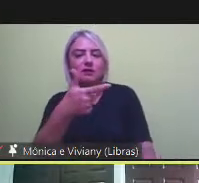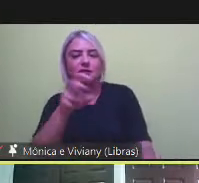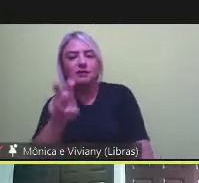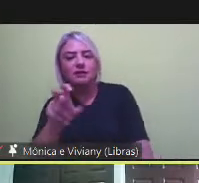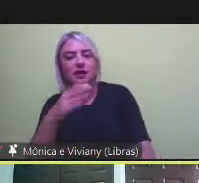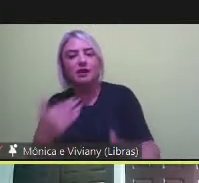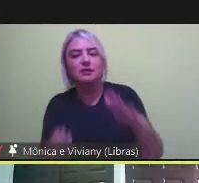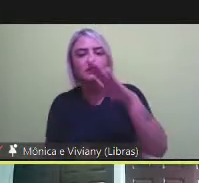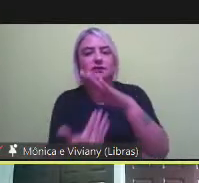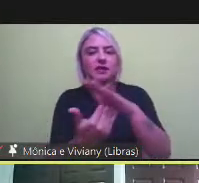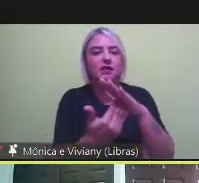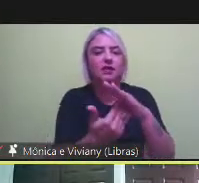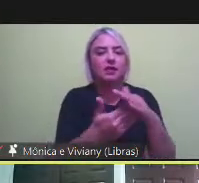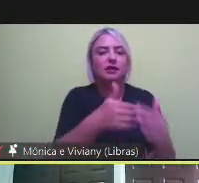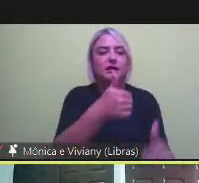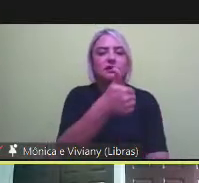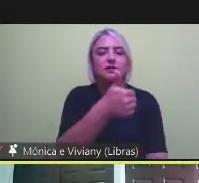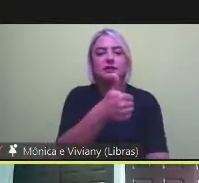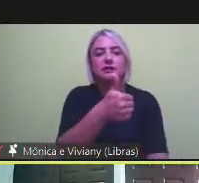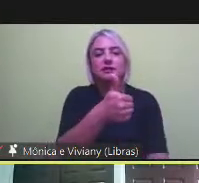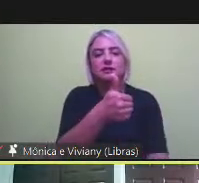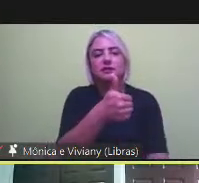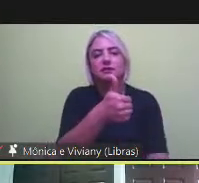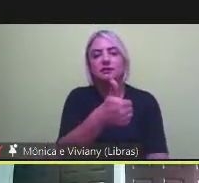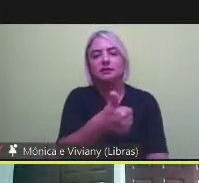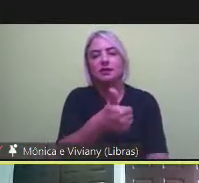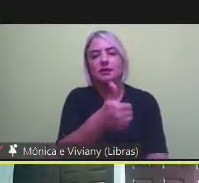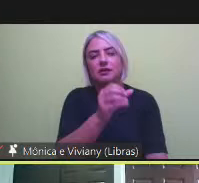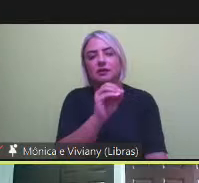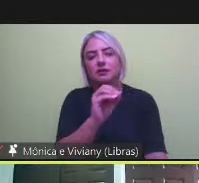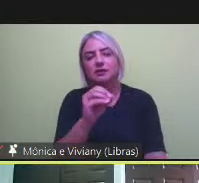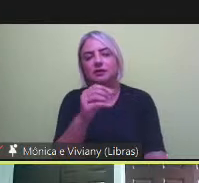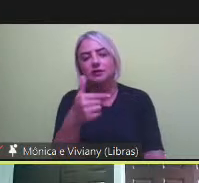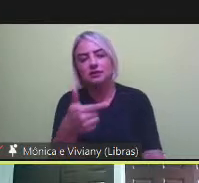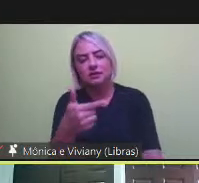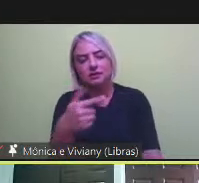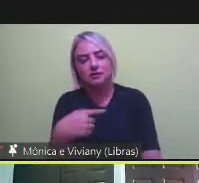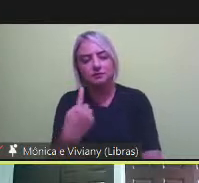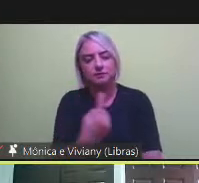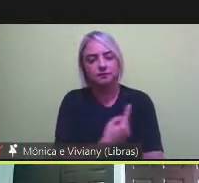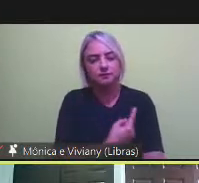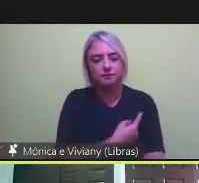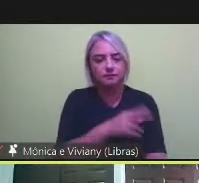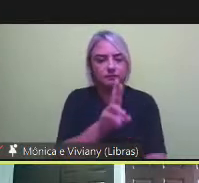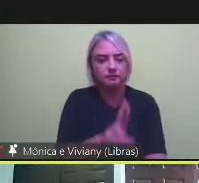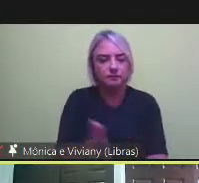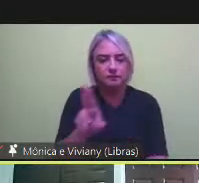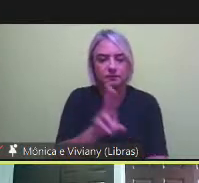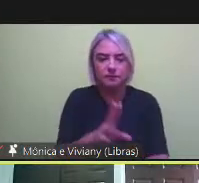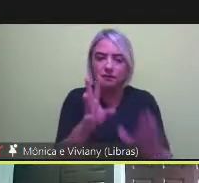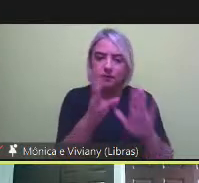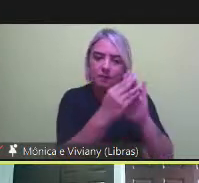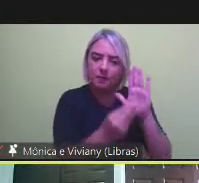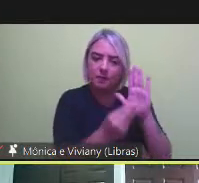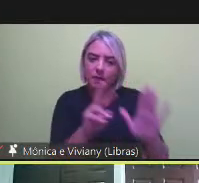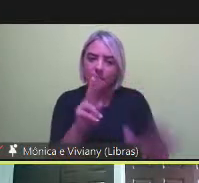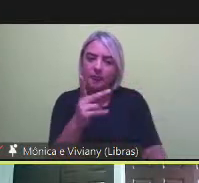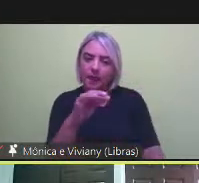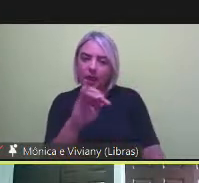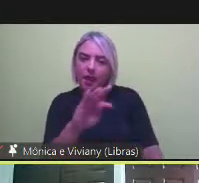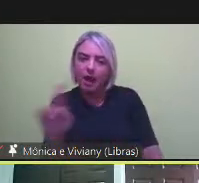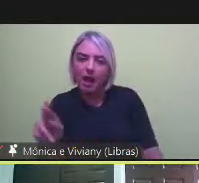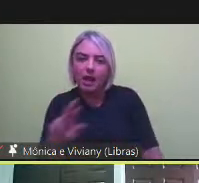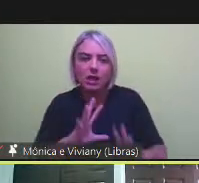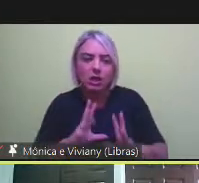say that we are using the Hearts model in all of our 102 health